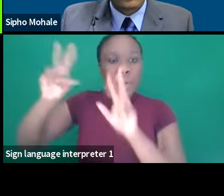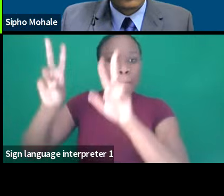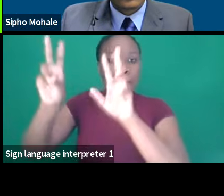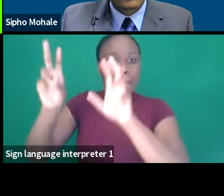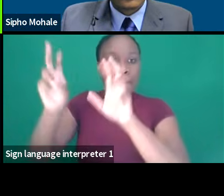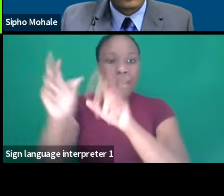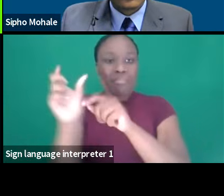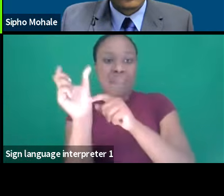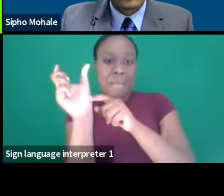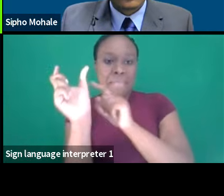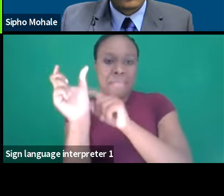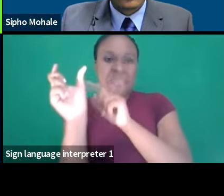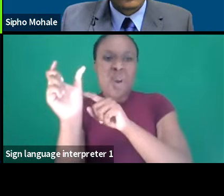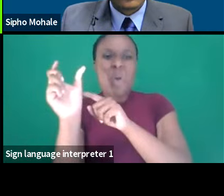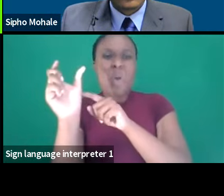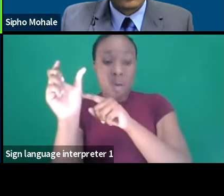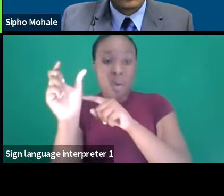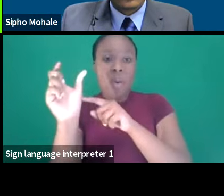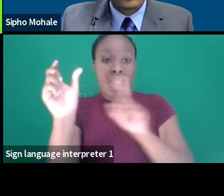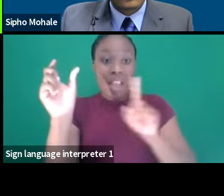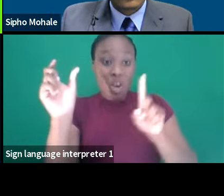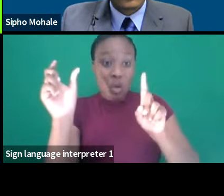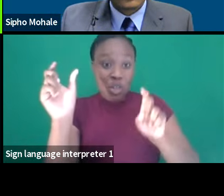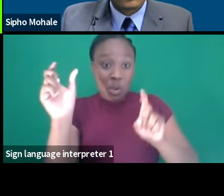next question.